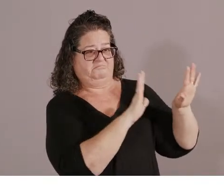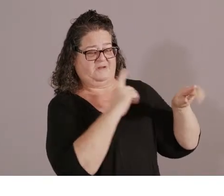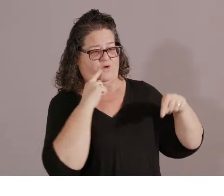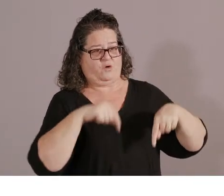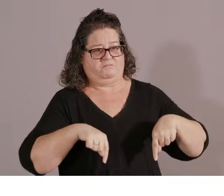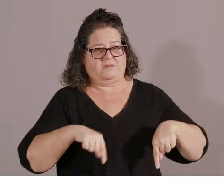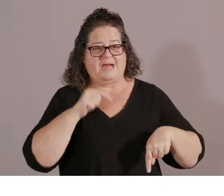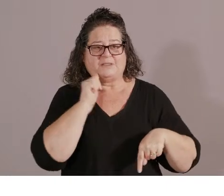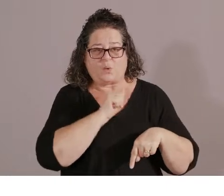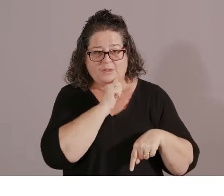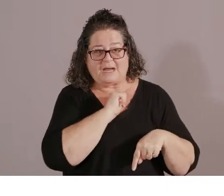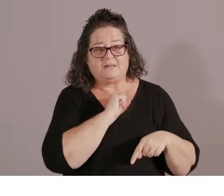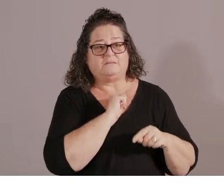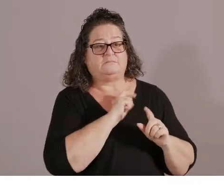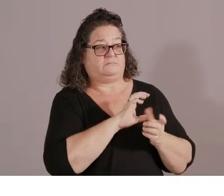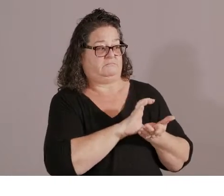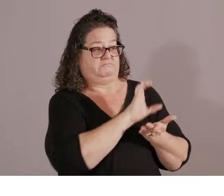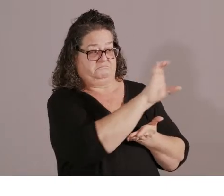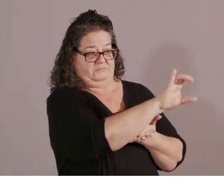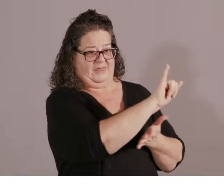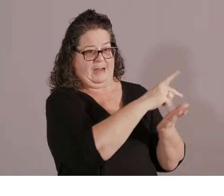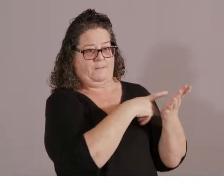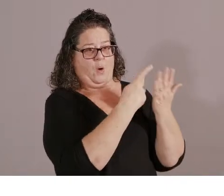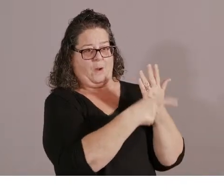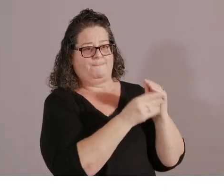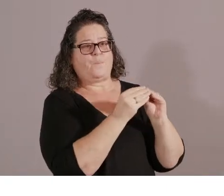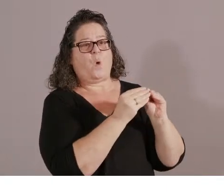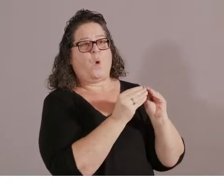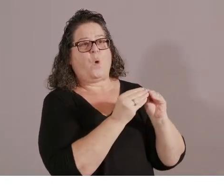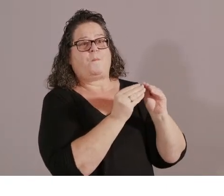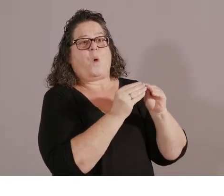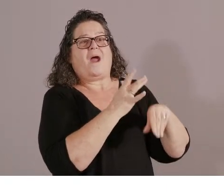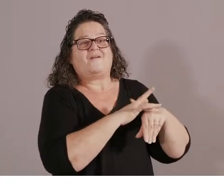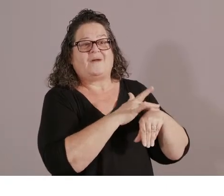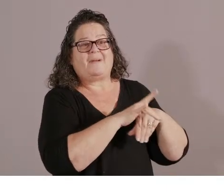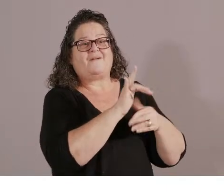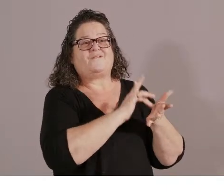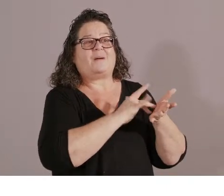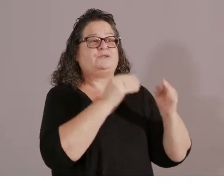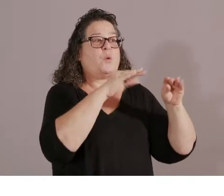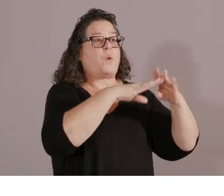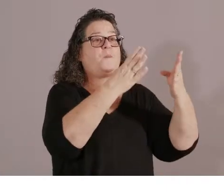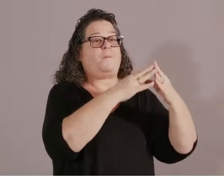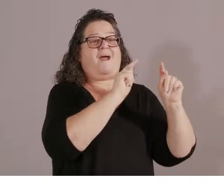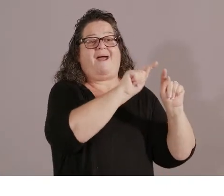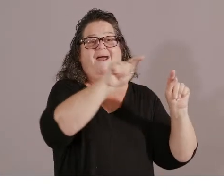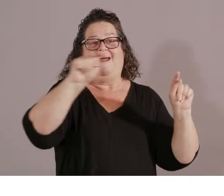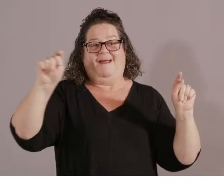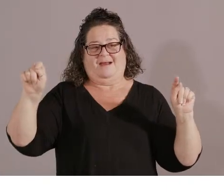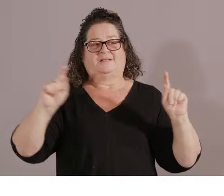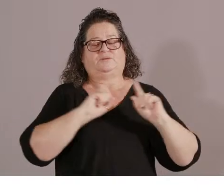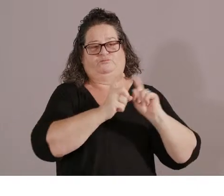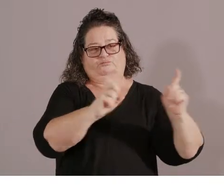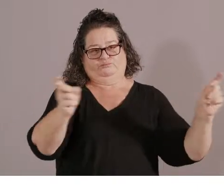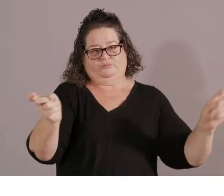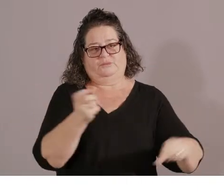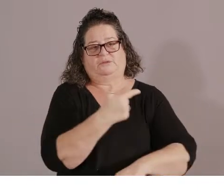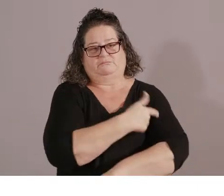that program, you will see more and more pharmacies being brought on board to have vaccine